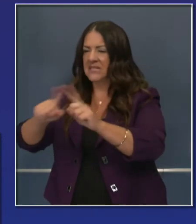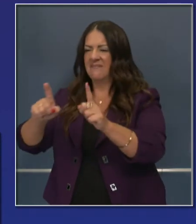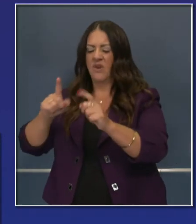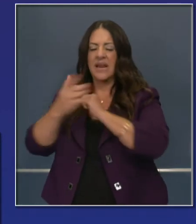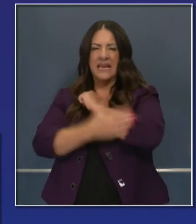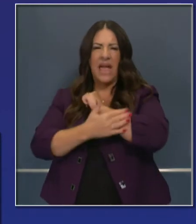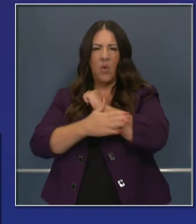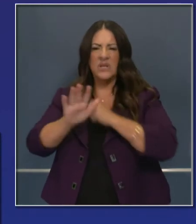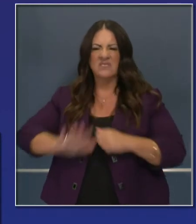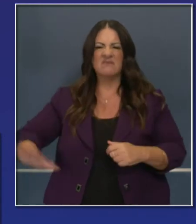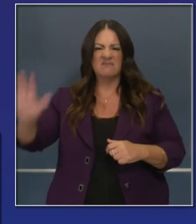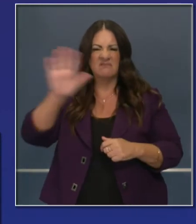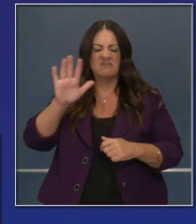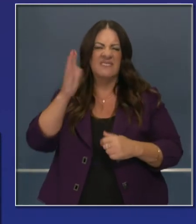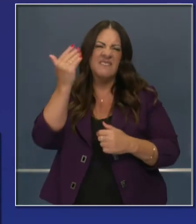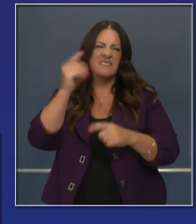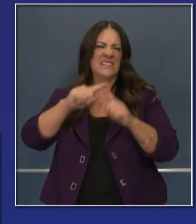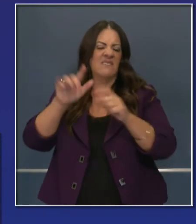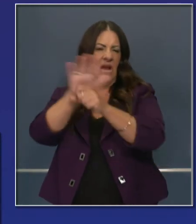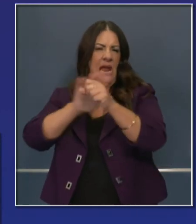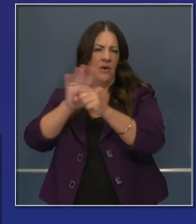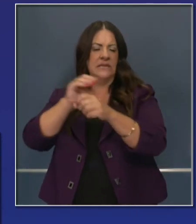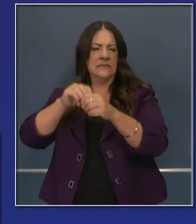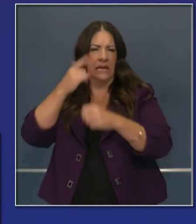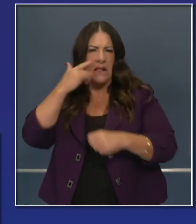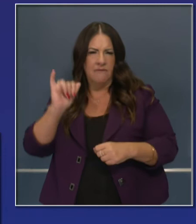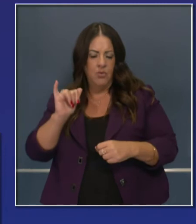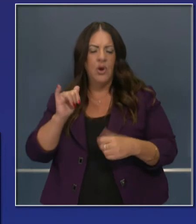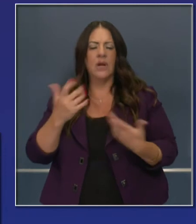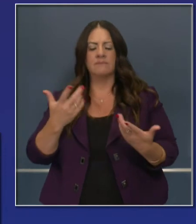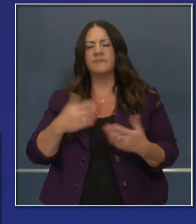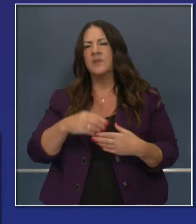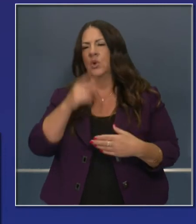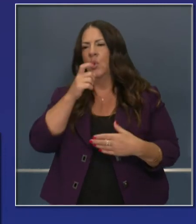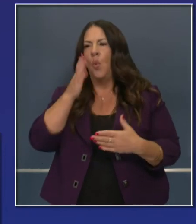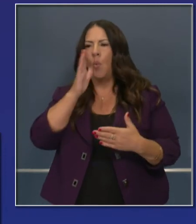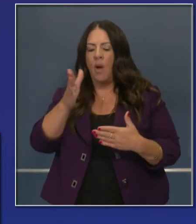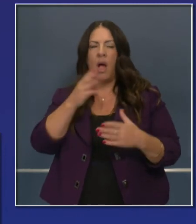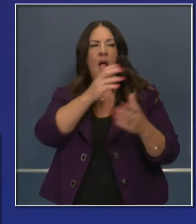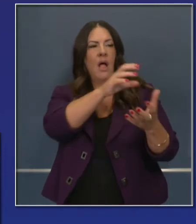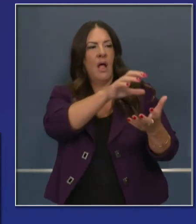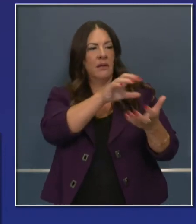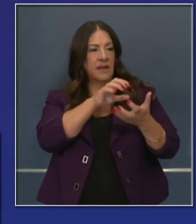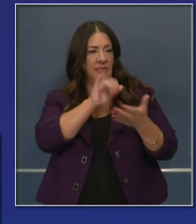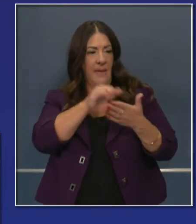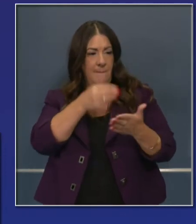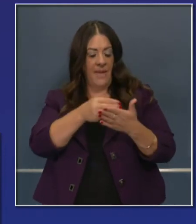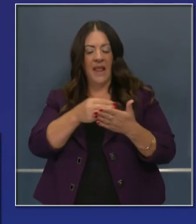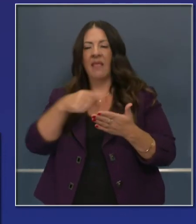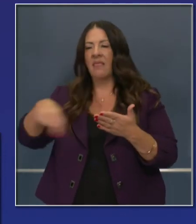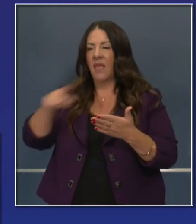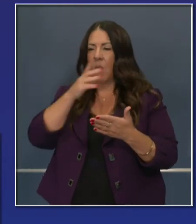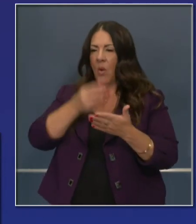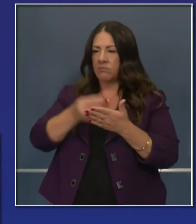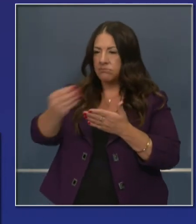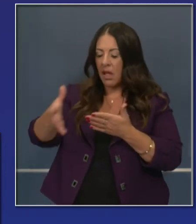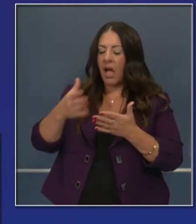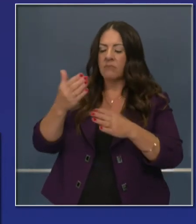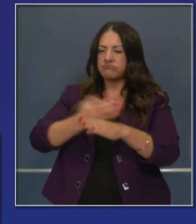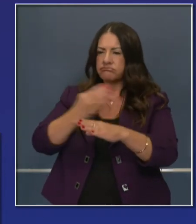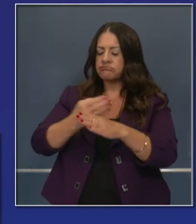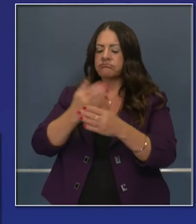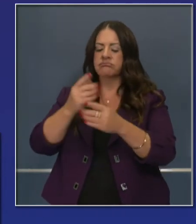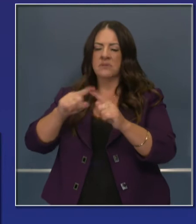15 jurisdictions. Here's just a sampling of some of those jurisdictions and some of the projects and some of the innovation that we're calling for. And when I